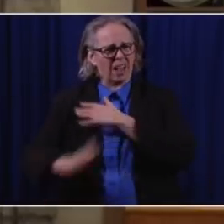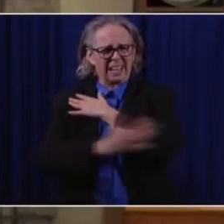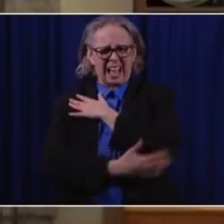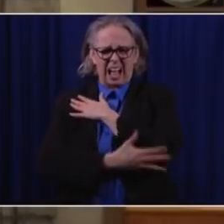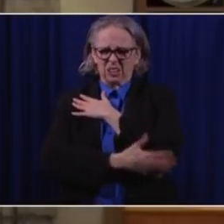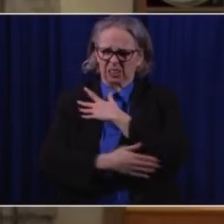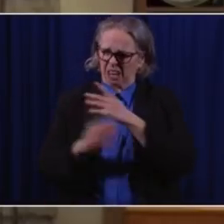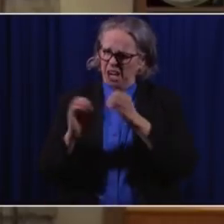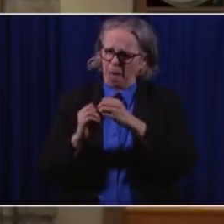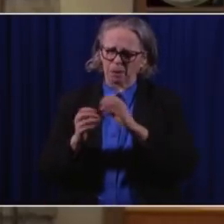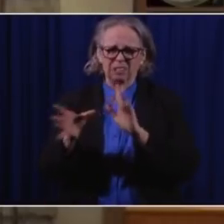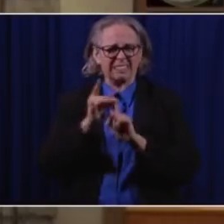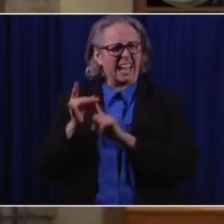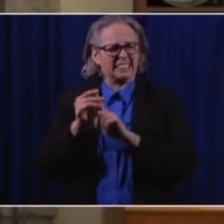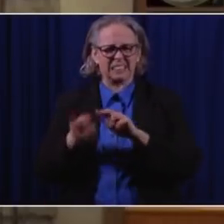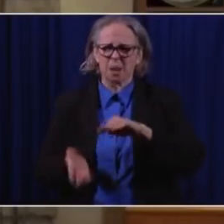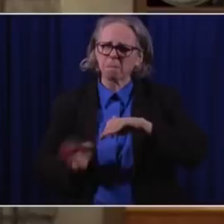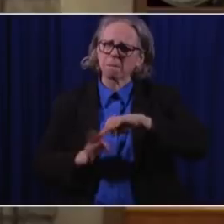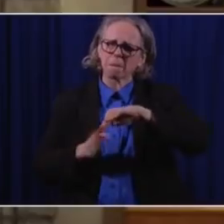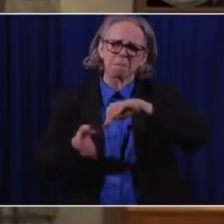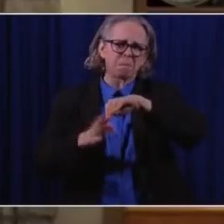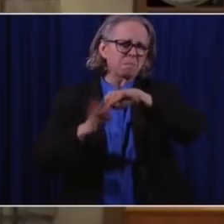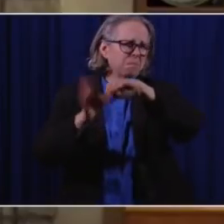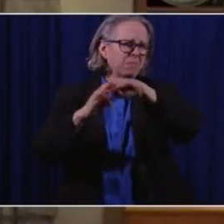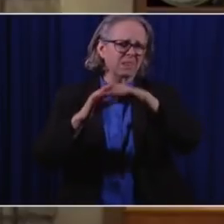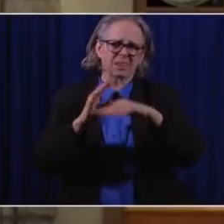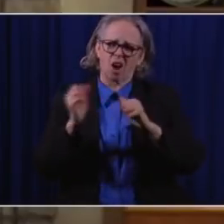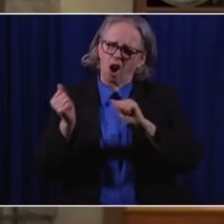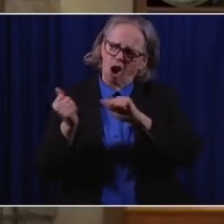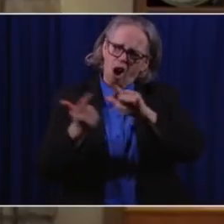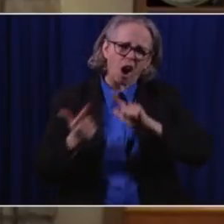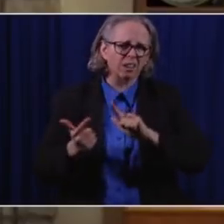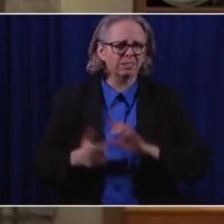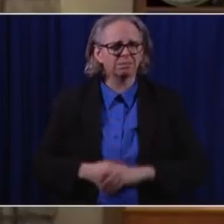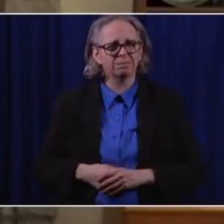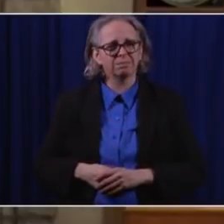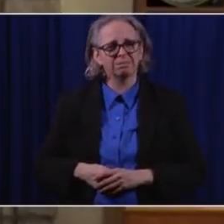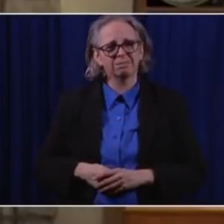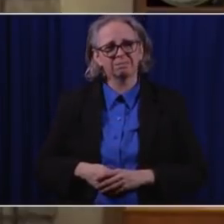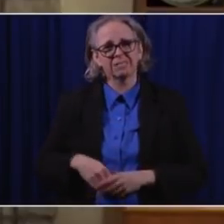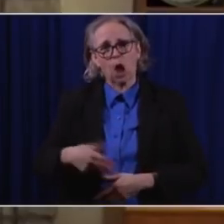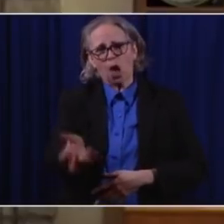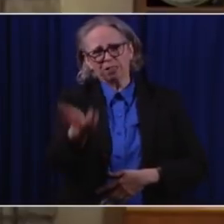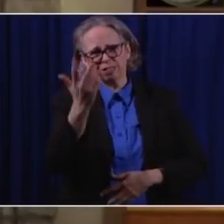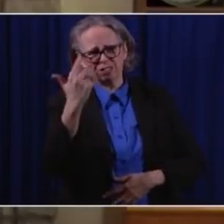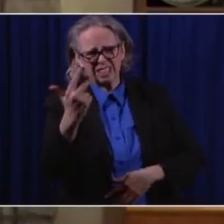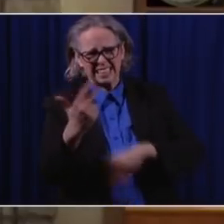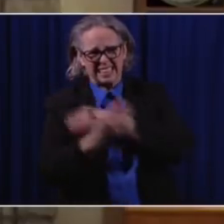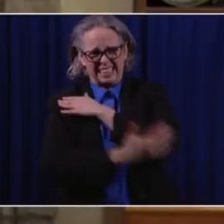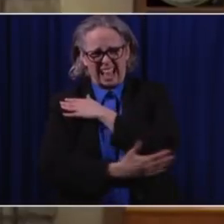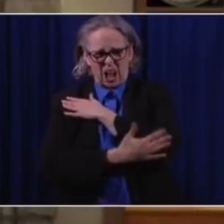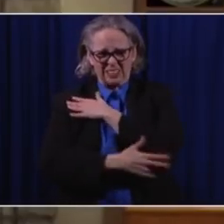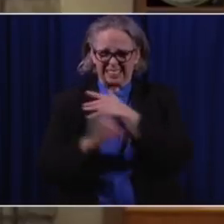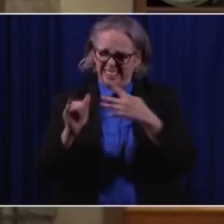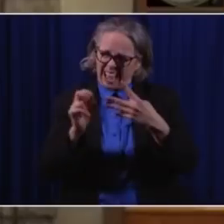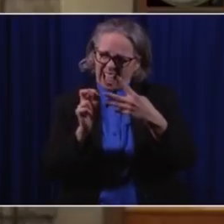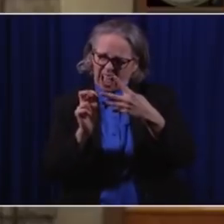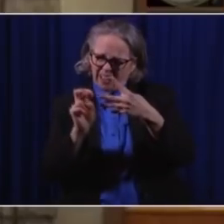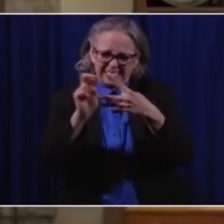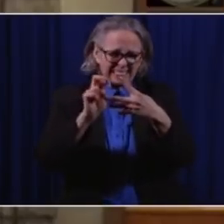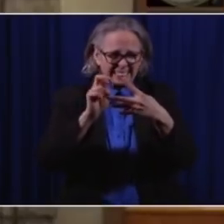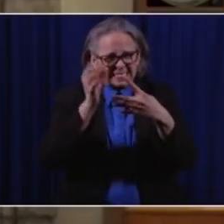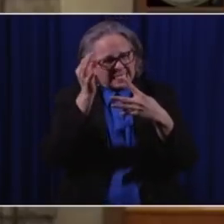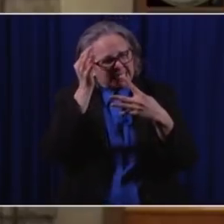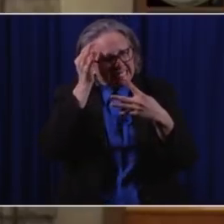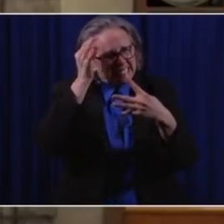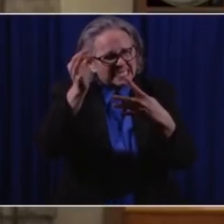this continues. We also have 3 other counties that are meeting as many indicators now as Franklin. Since this is their